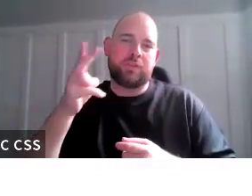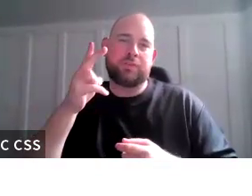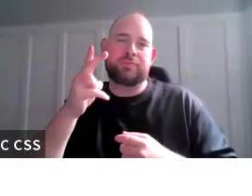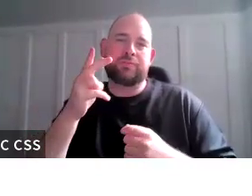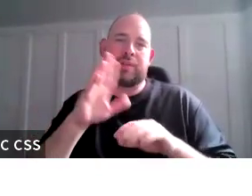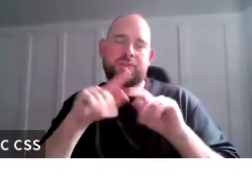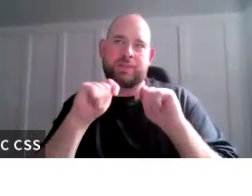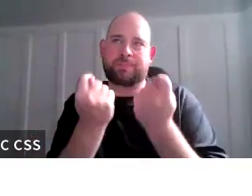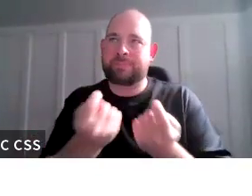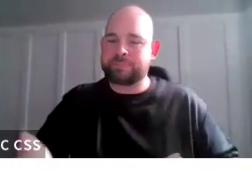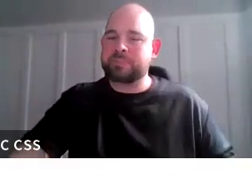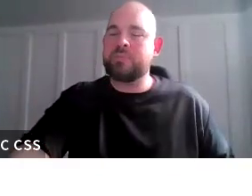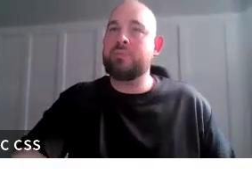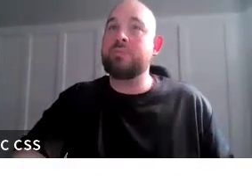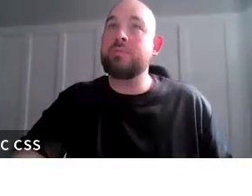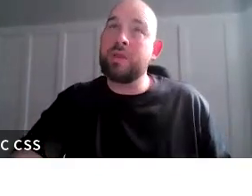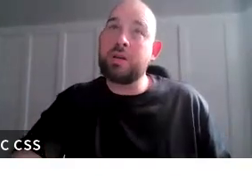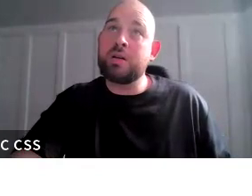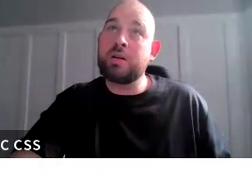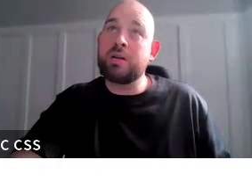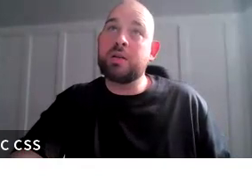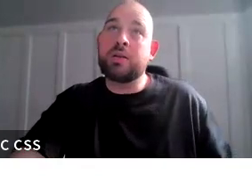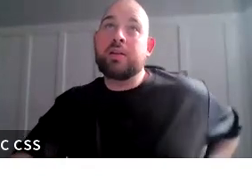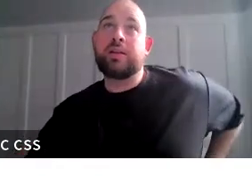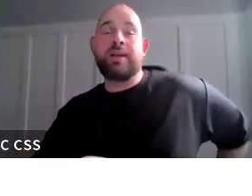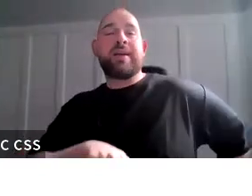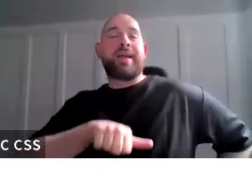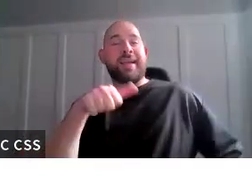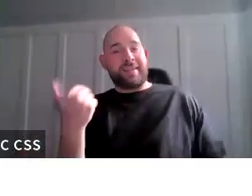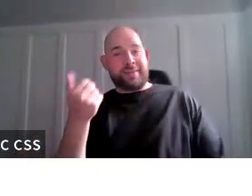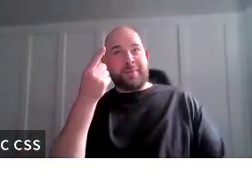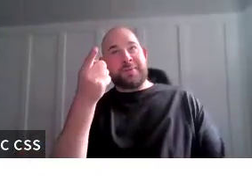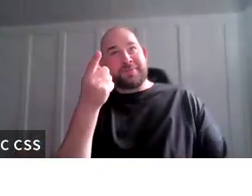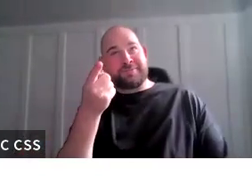failed idea, good or service where there were no deaf people on the development team.